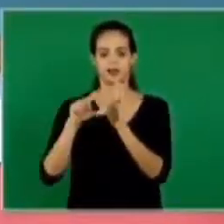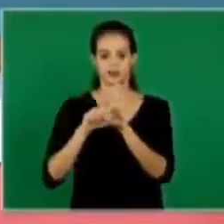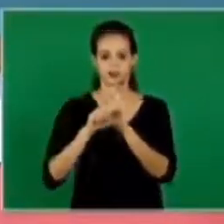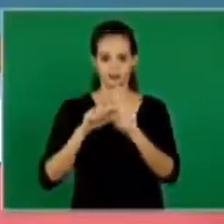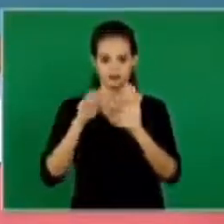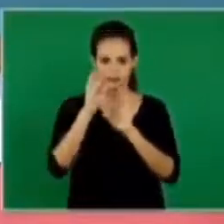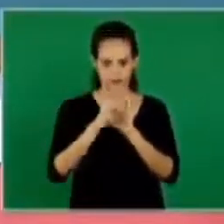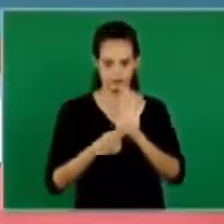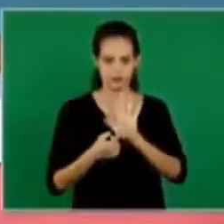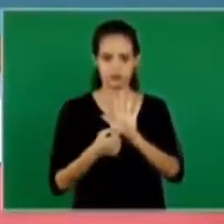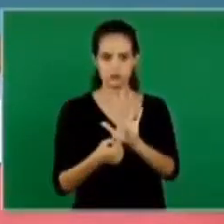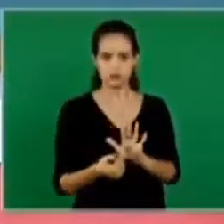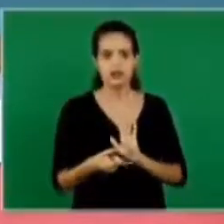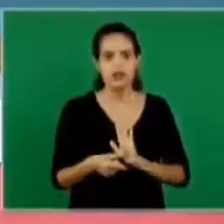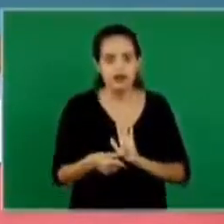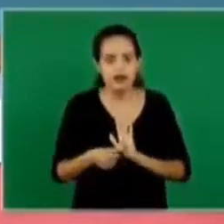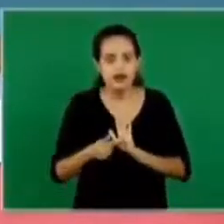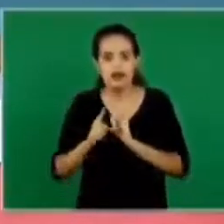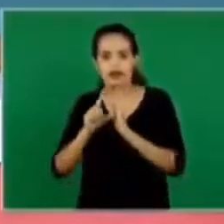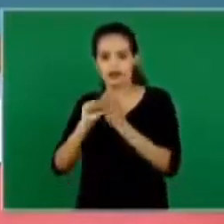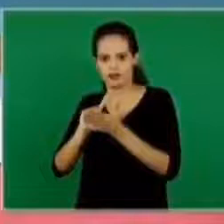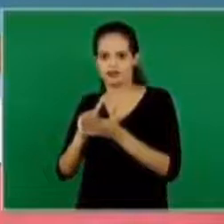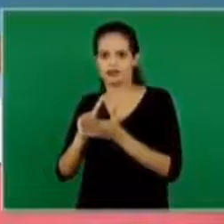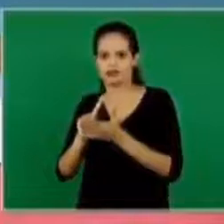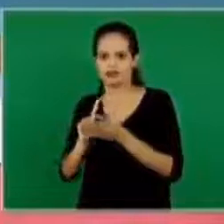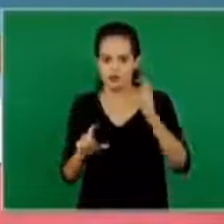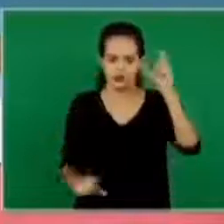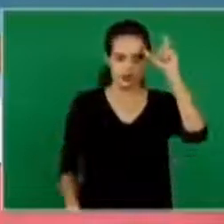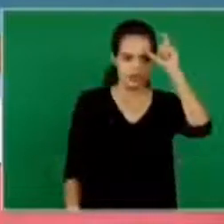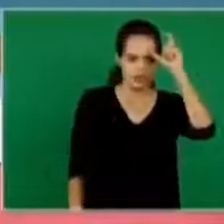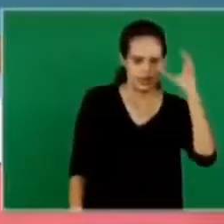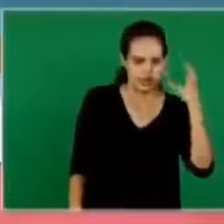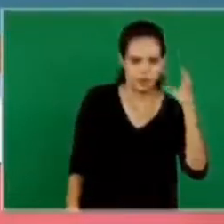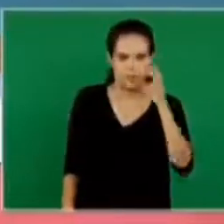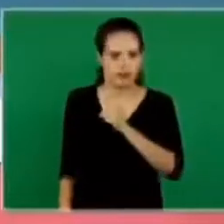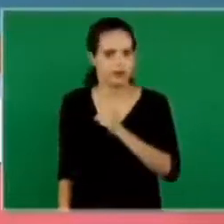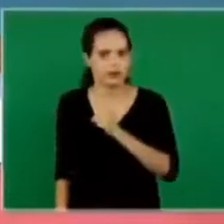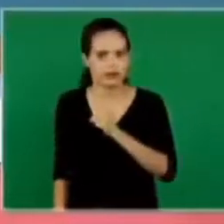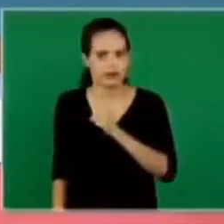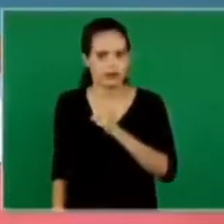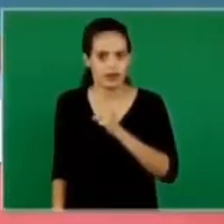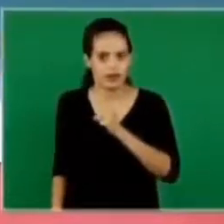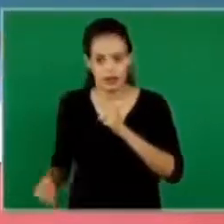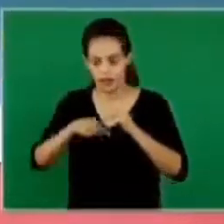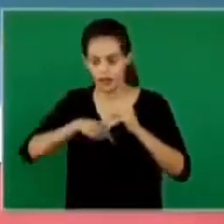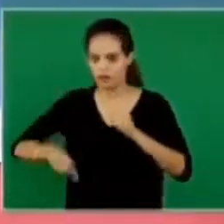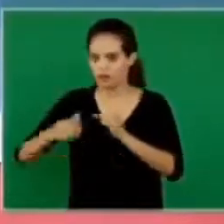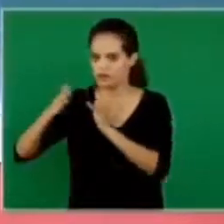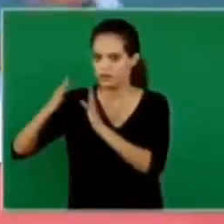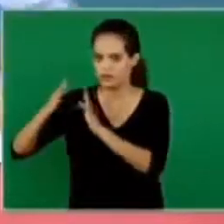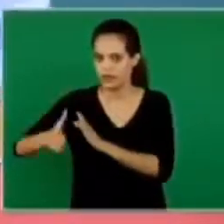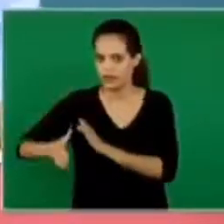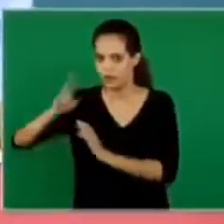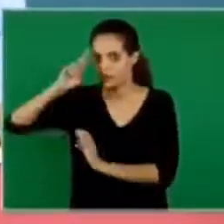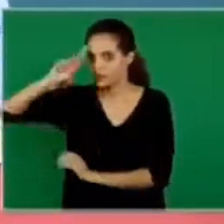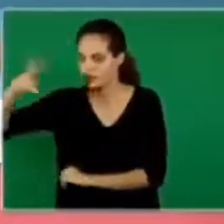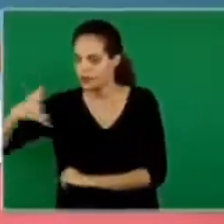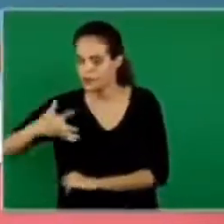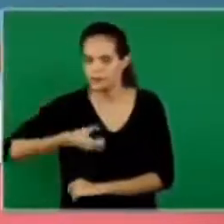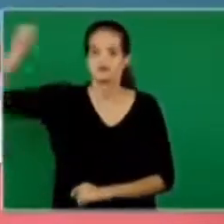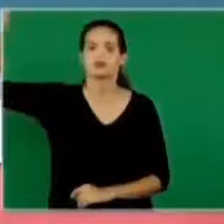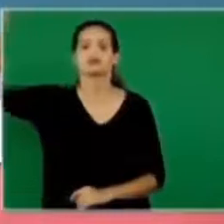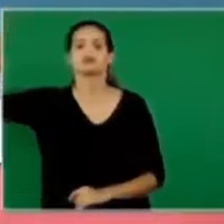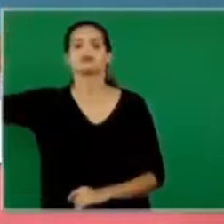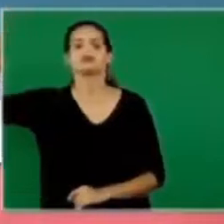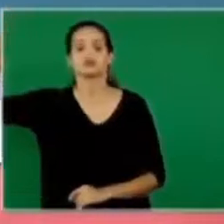57:1. Before the evil comes, the just is raptured. Before evil comes, the just